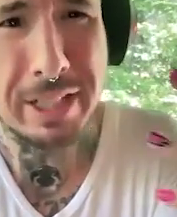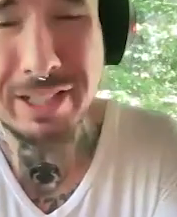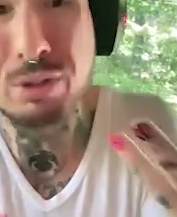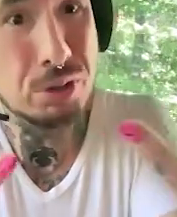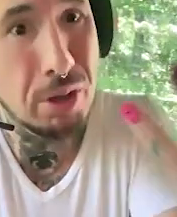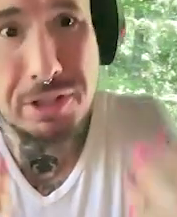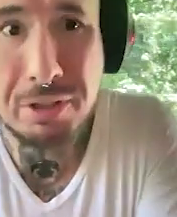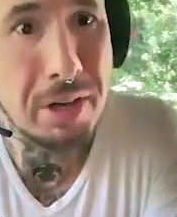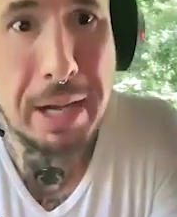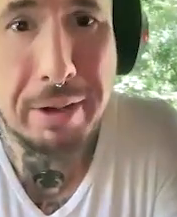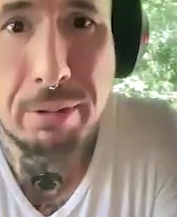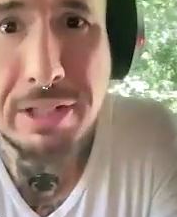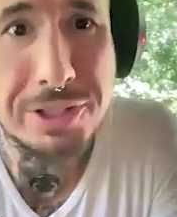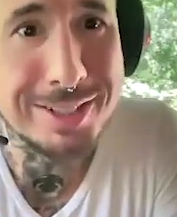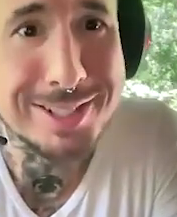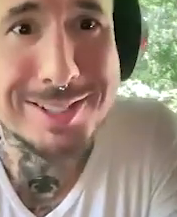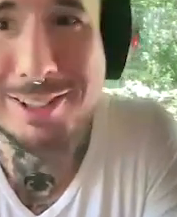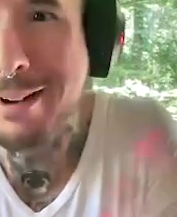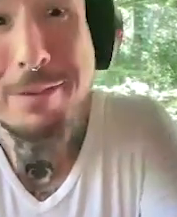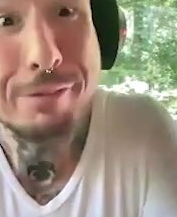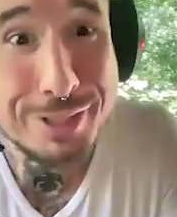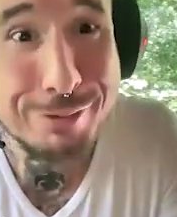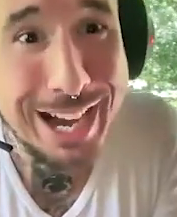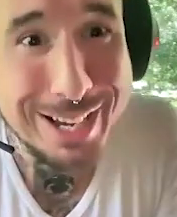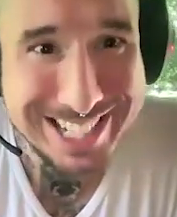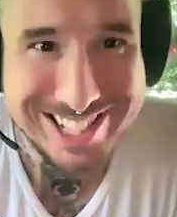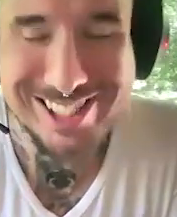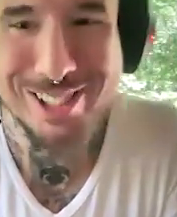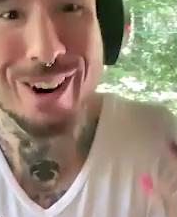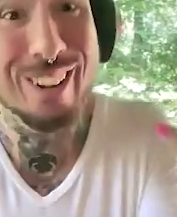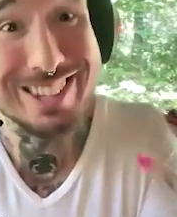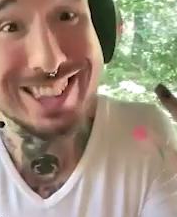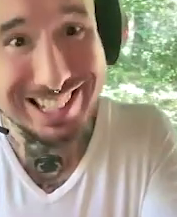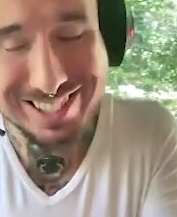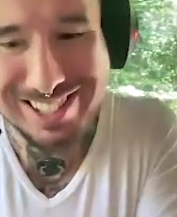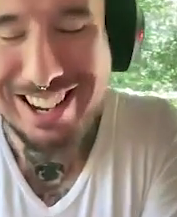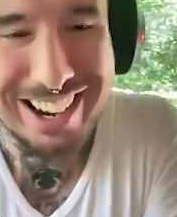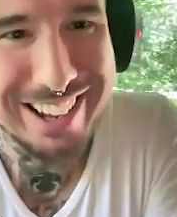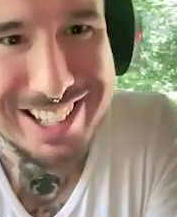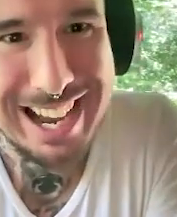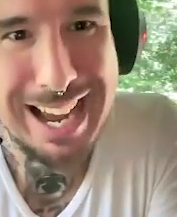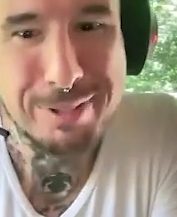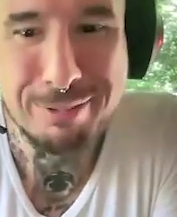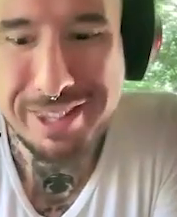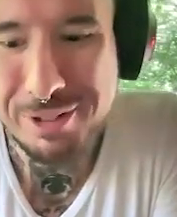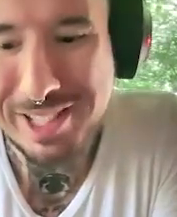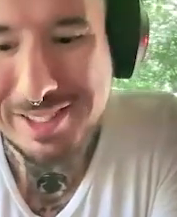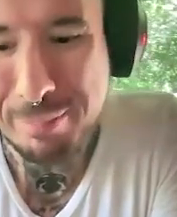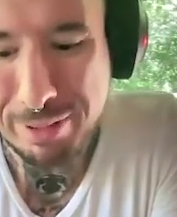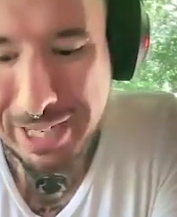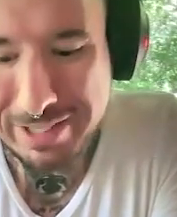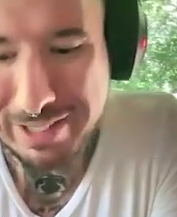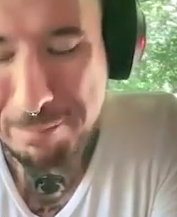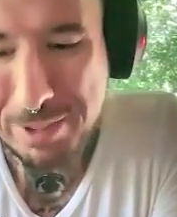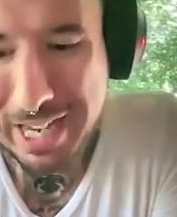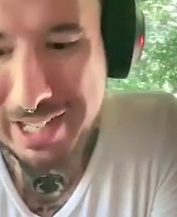what trauma can do. Y'all just heard about it, right? You just listened to 55 minutes of all the things that can happen when those things